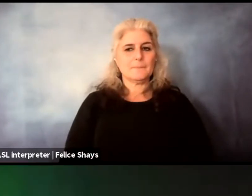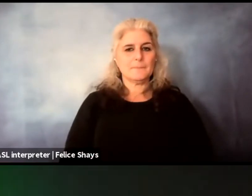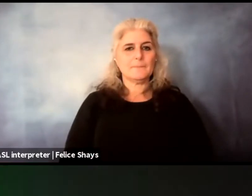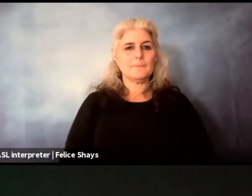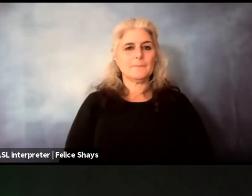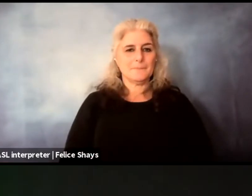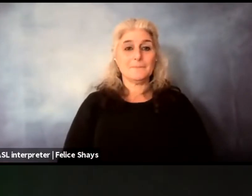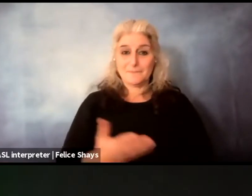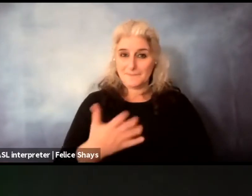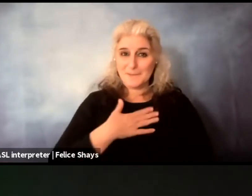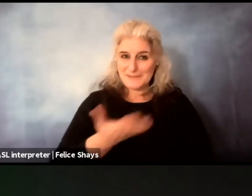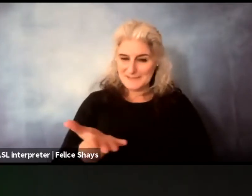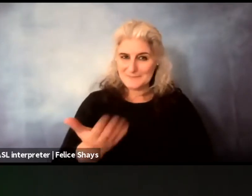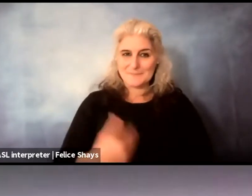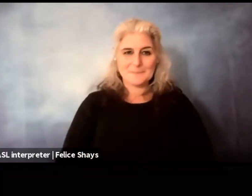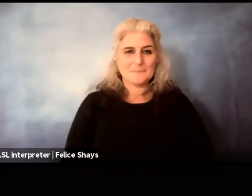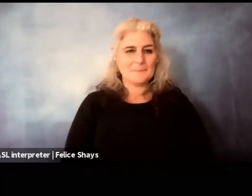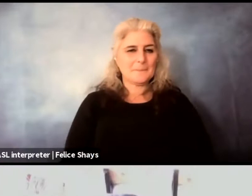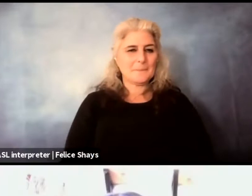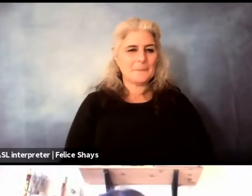Yes, please.